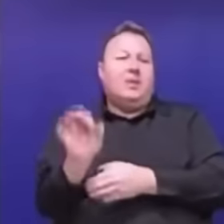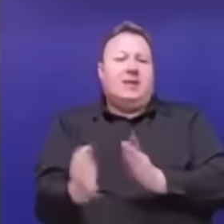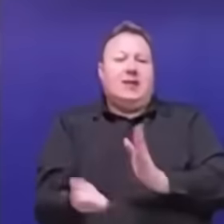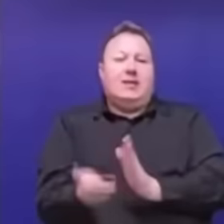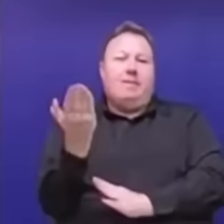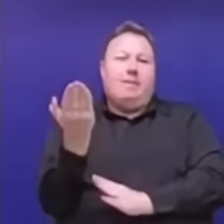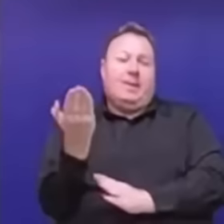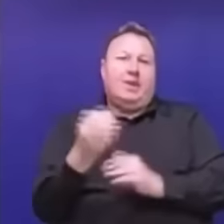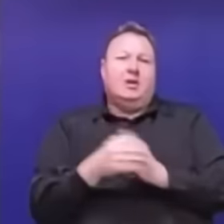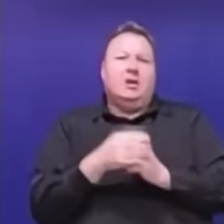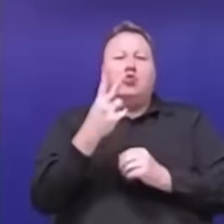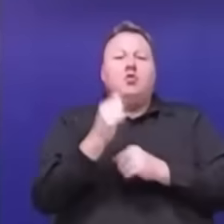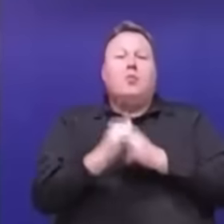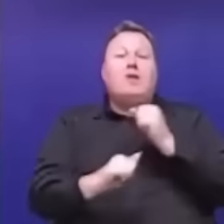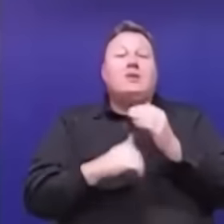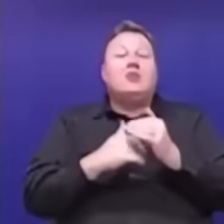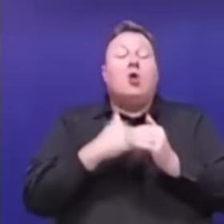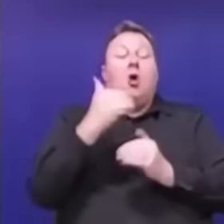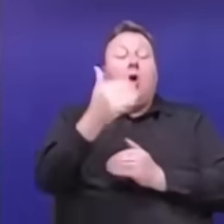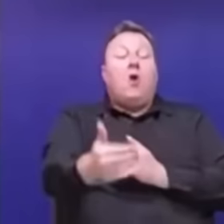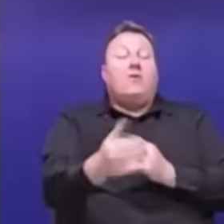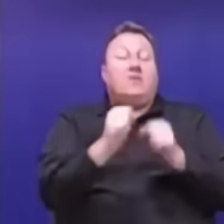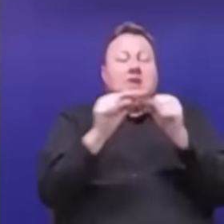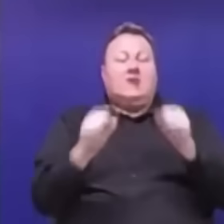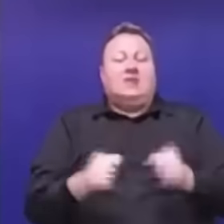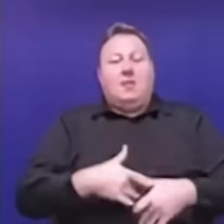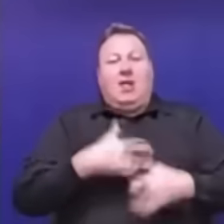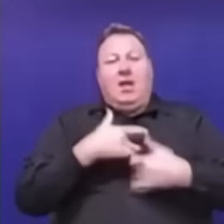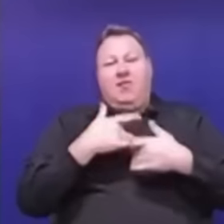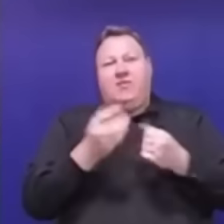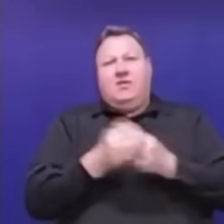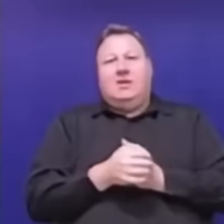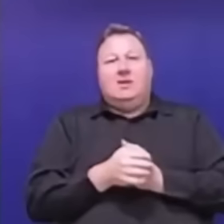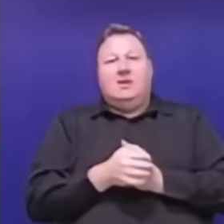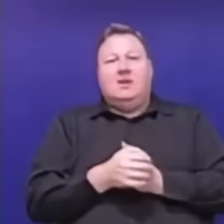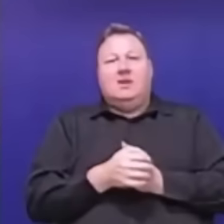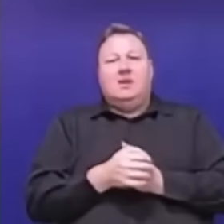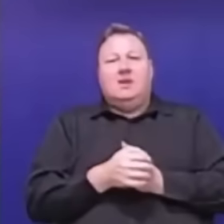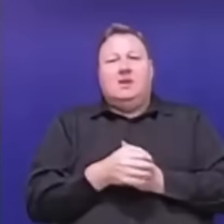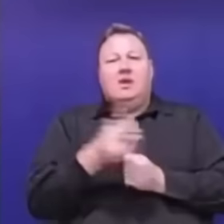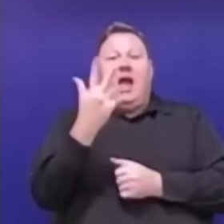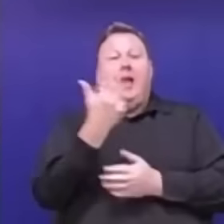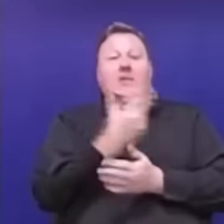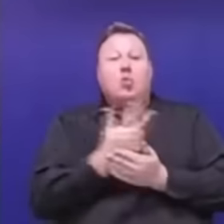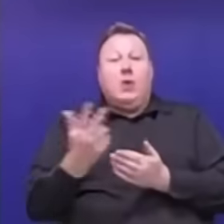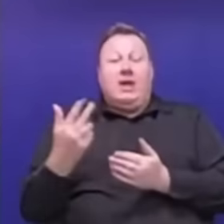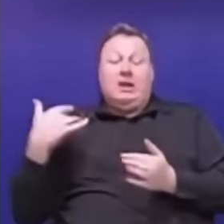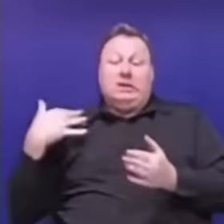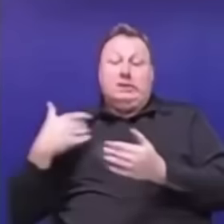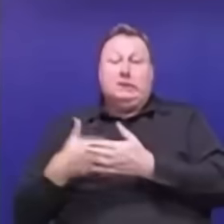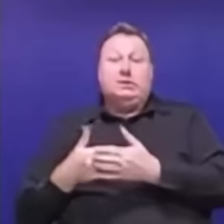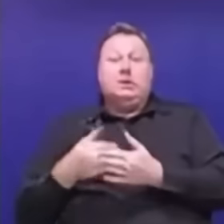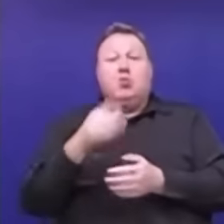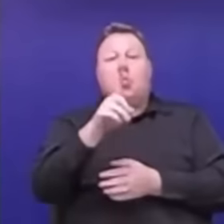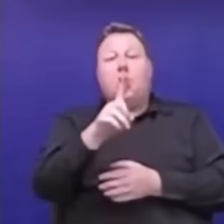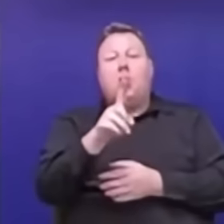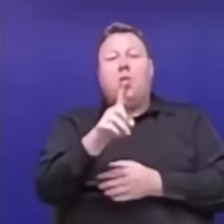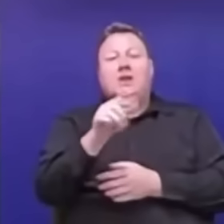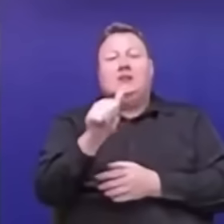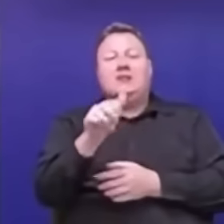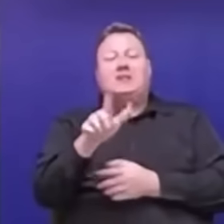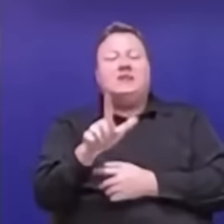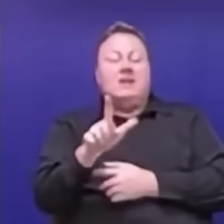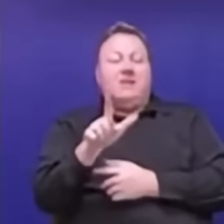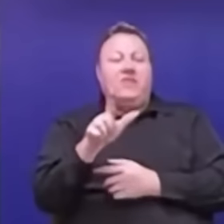just 2 months after the system went live. After just 8 weeks, a total of 167 bank